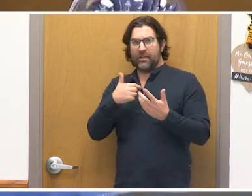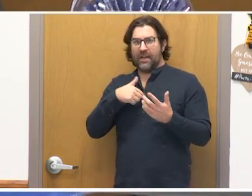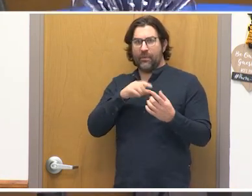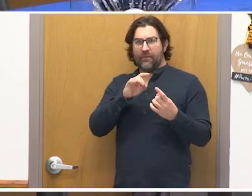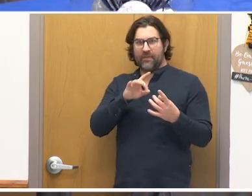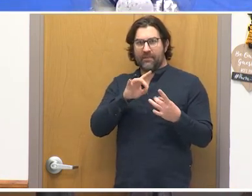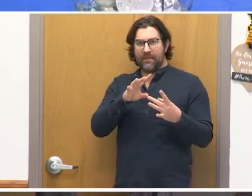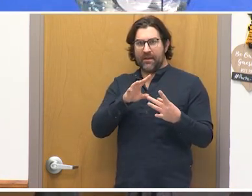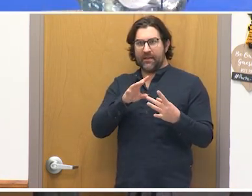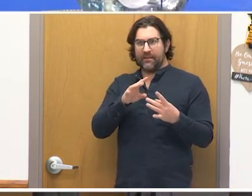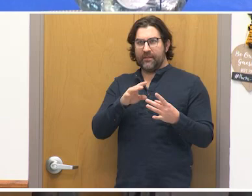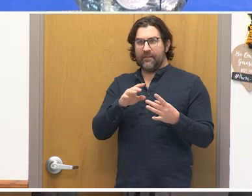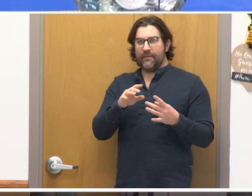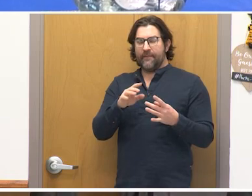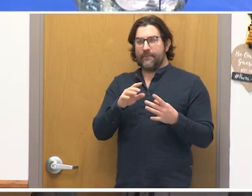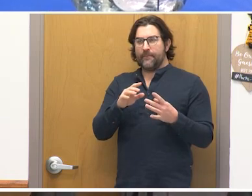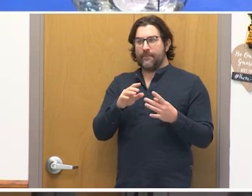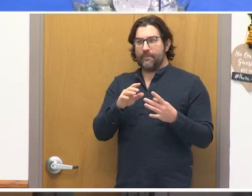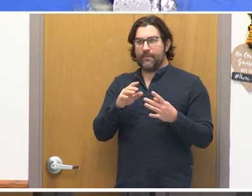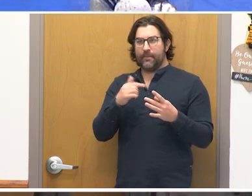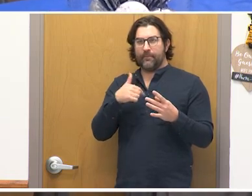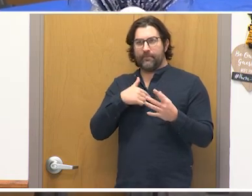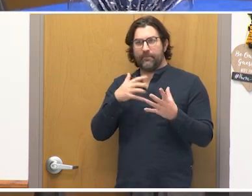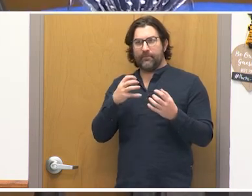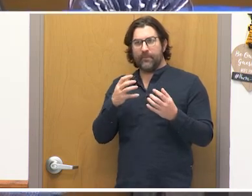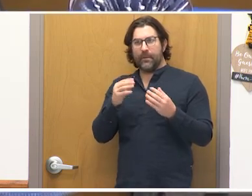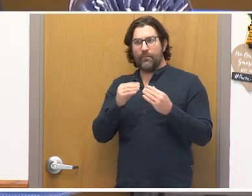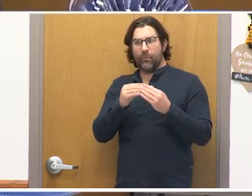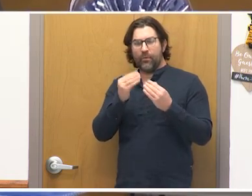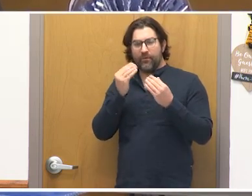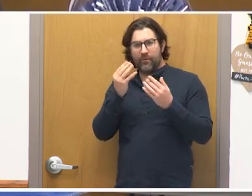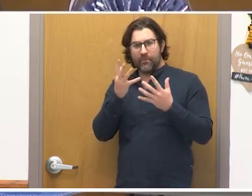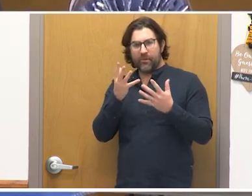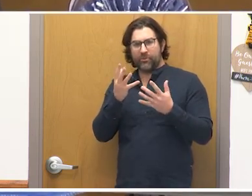so that we can be more informed with what we're asking for?